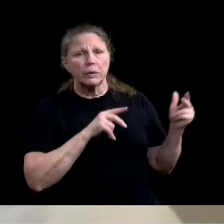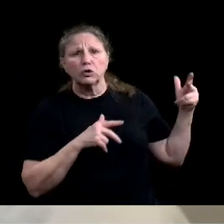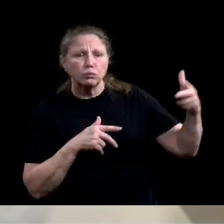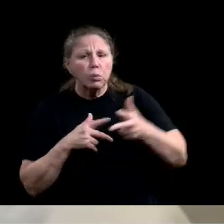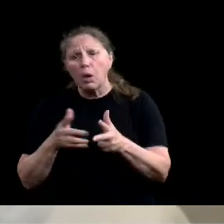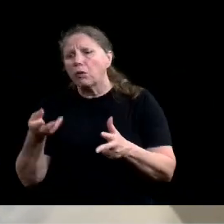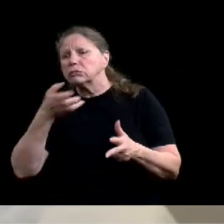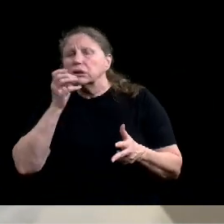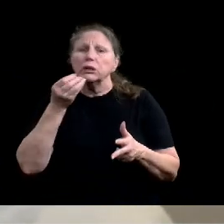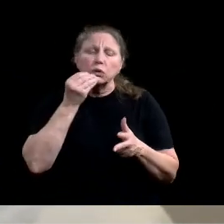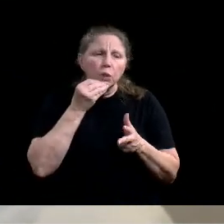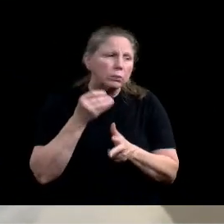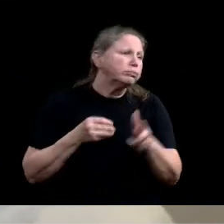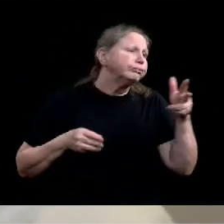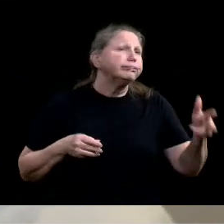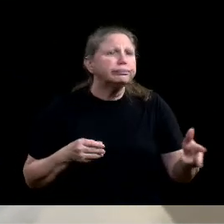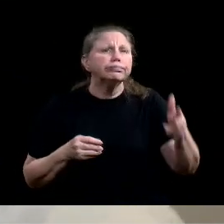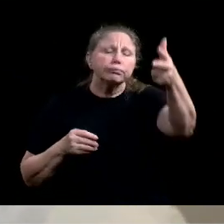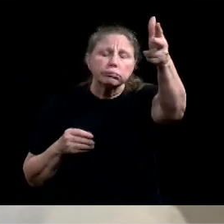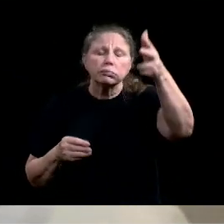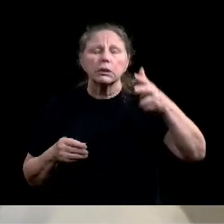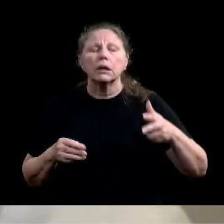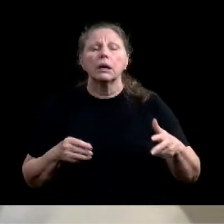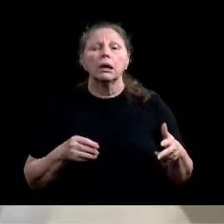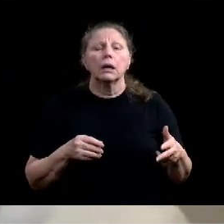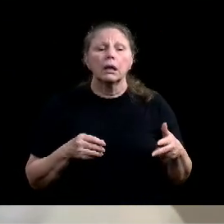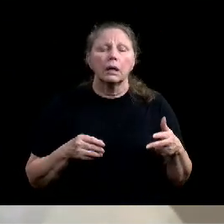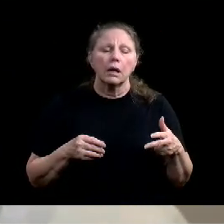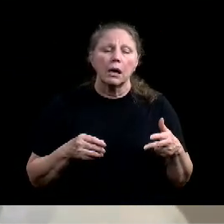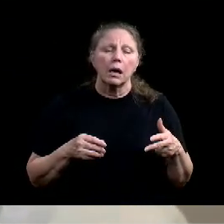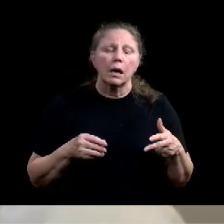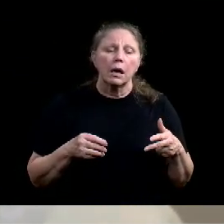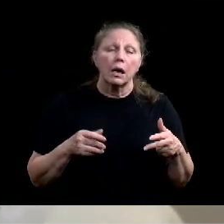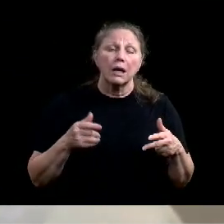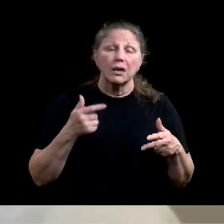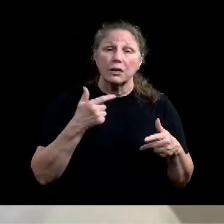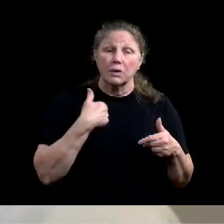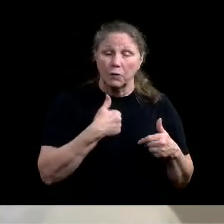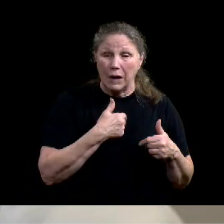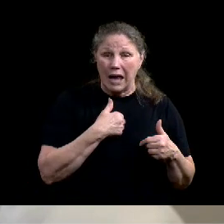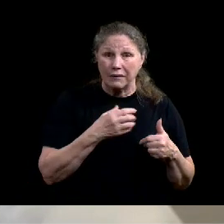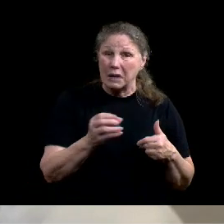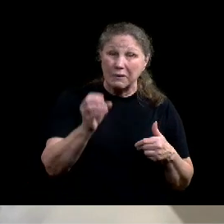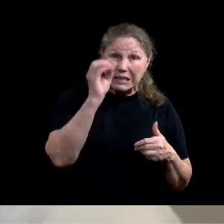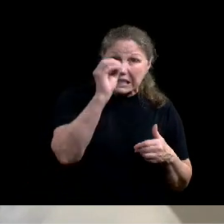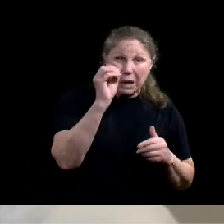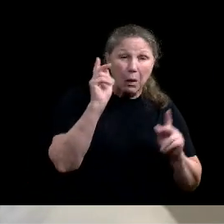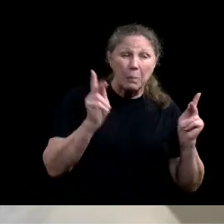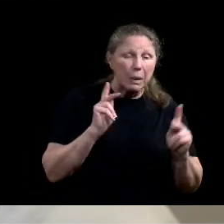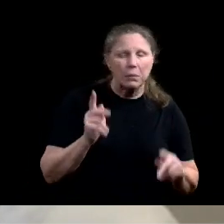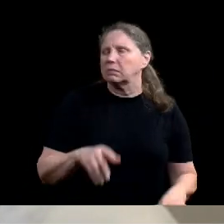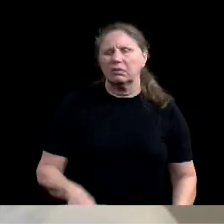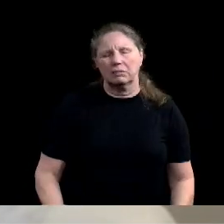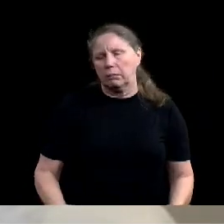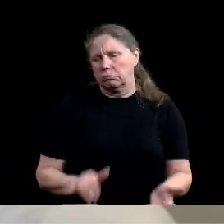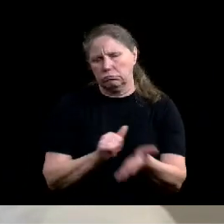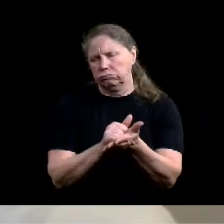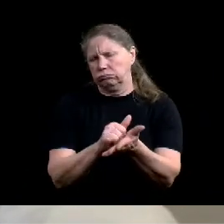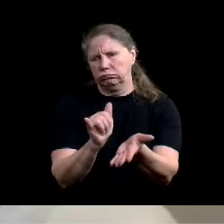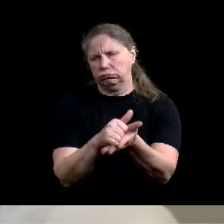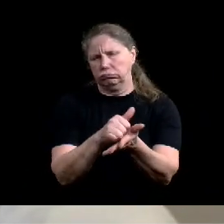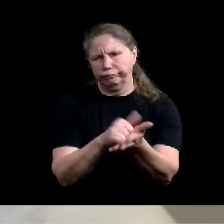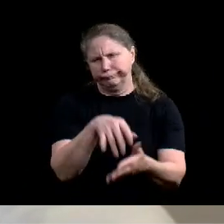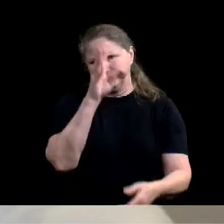case incidents is a bit of a fantasy because we're always going to have new cases arriving